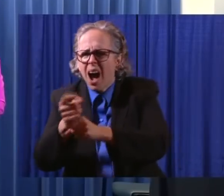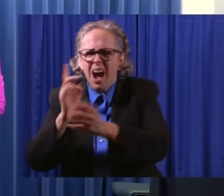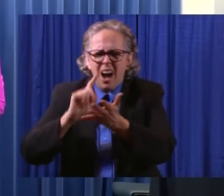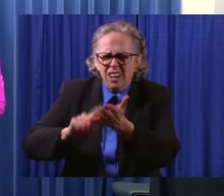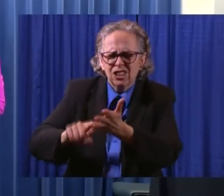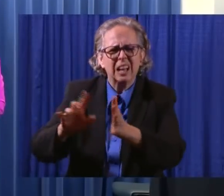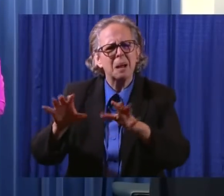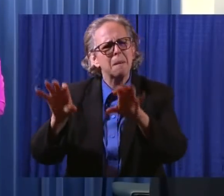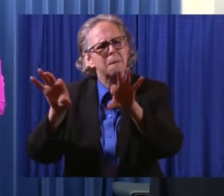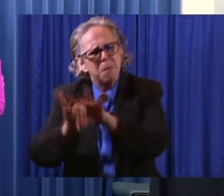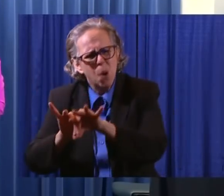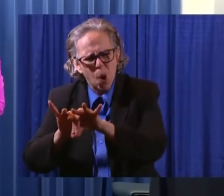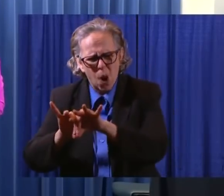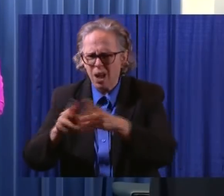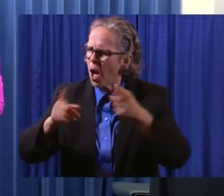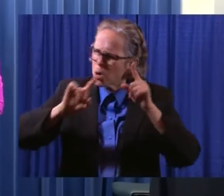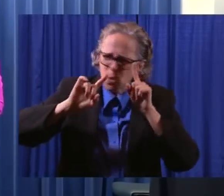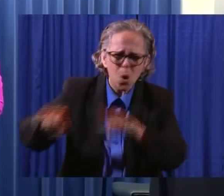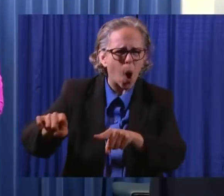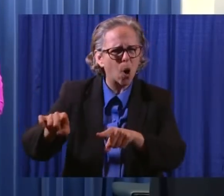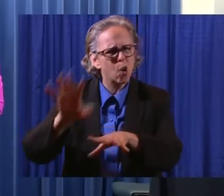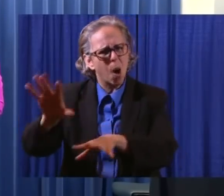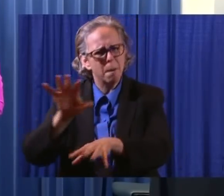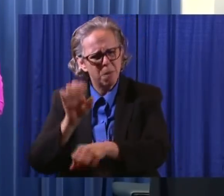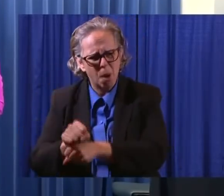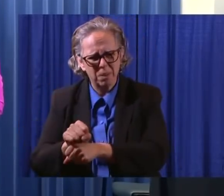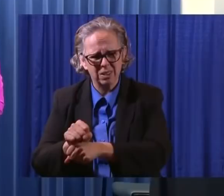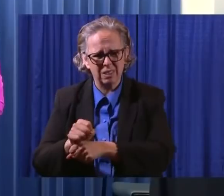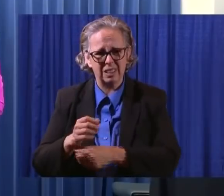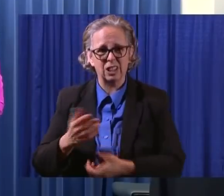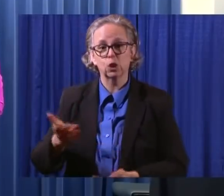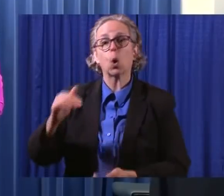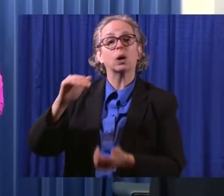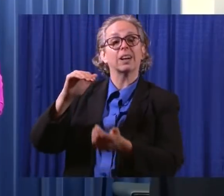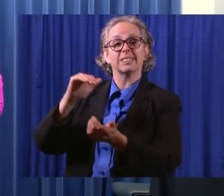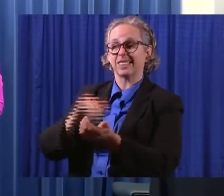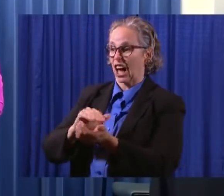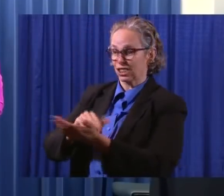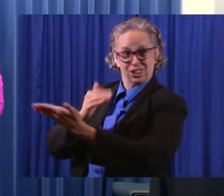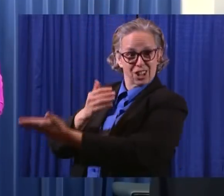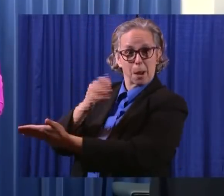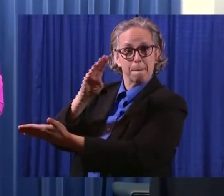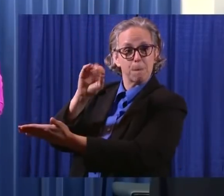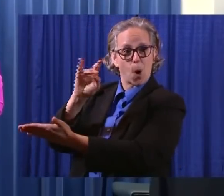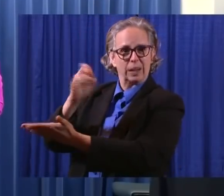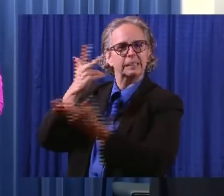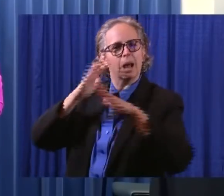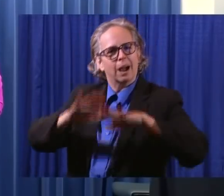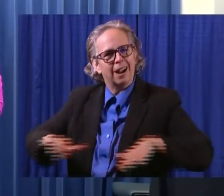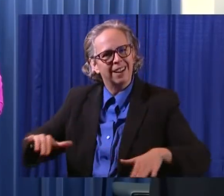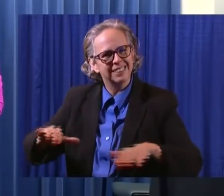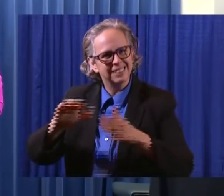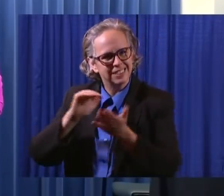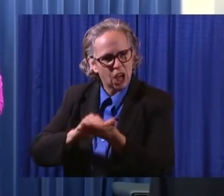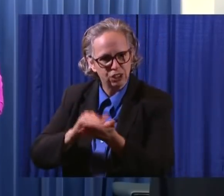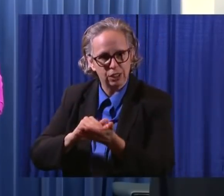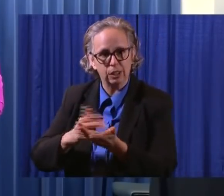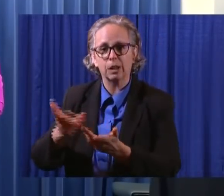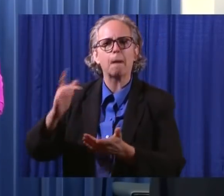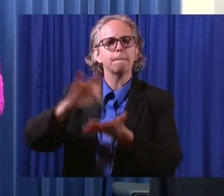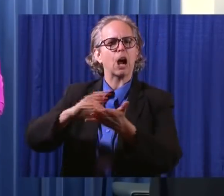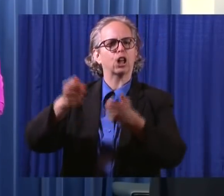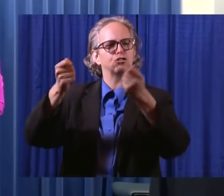So Dr. Bode, who is a primary care pediatrician and the medical director of Nationwide Children's Hospital's